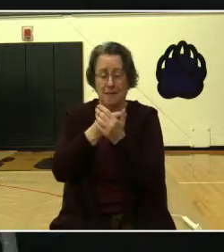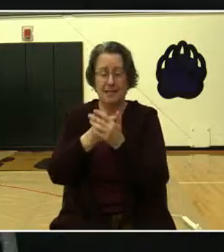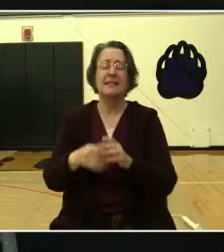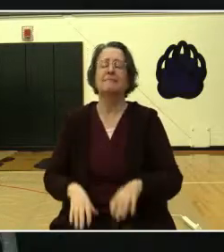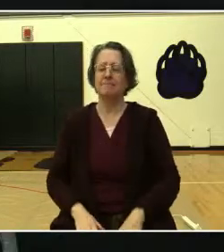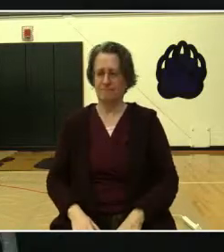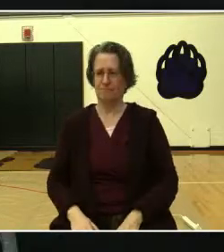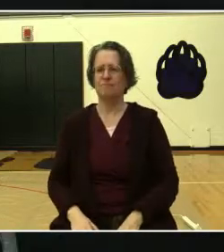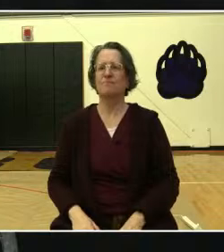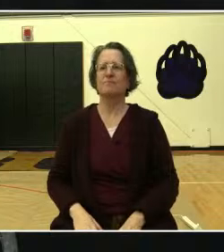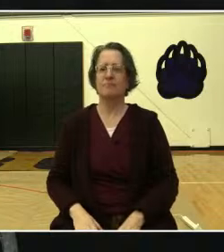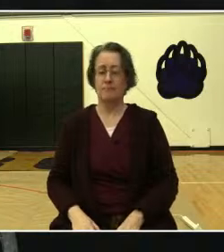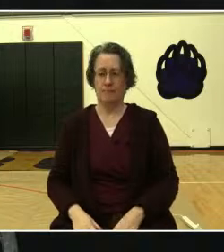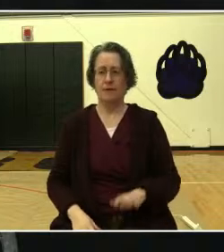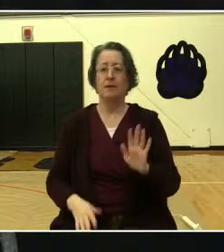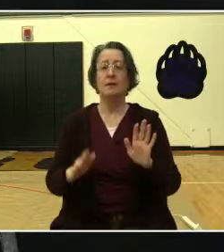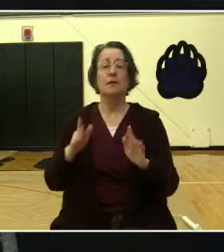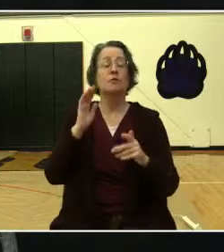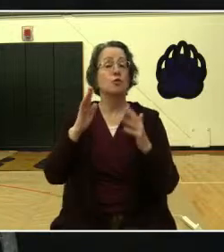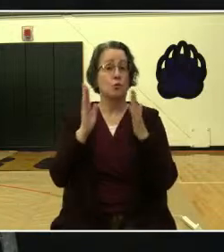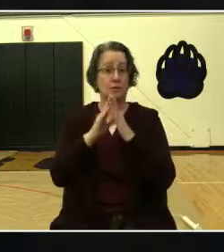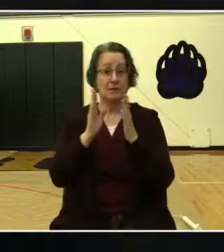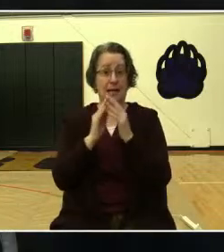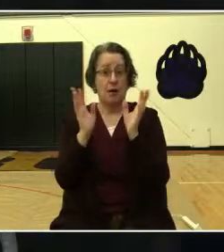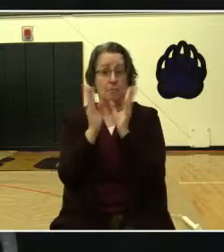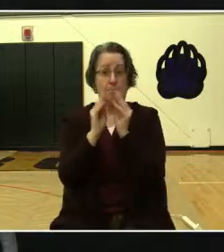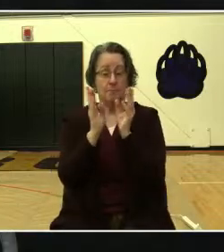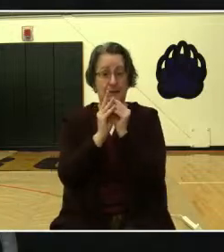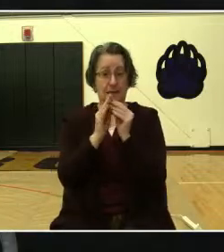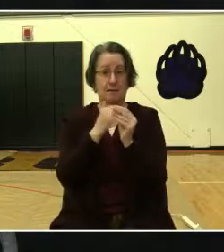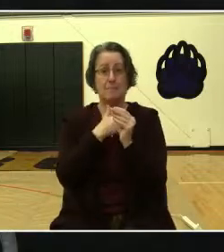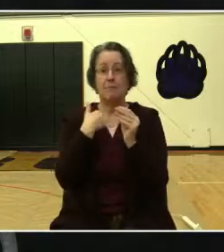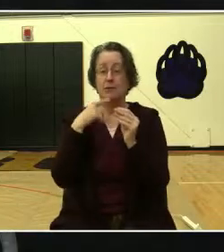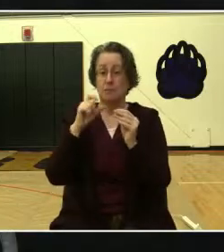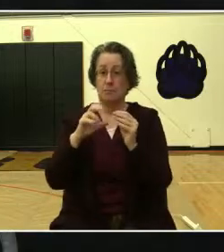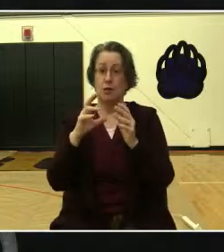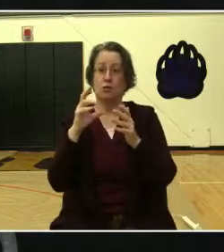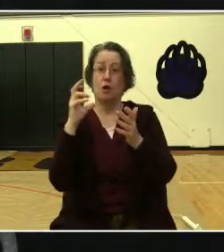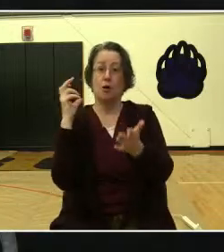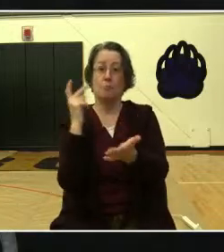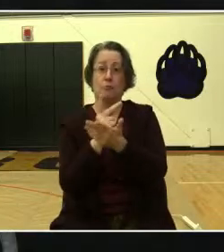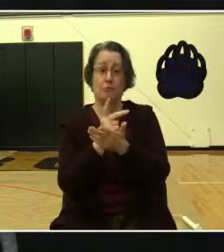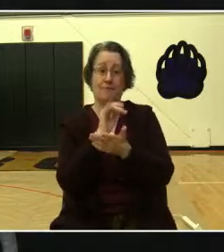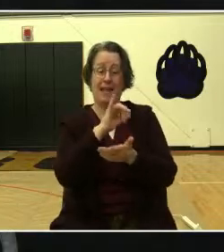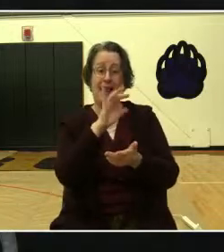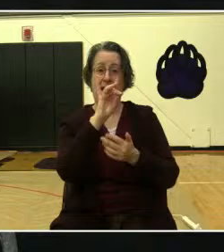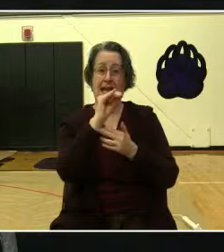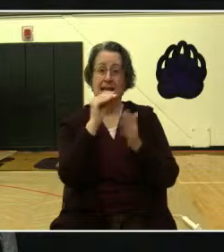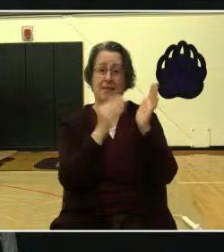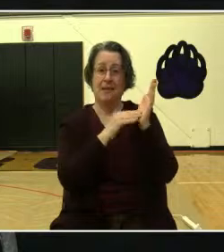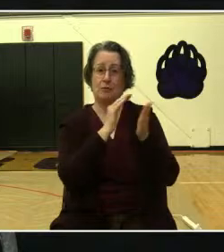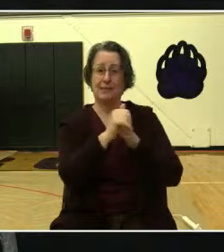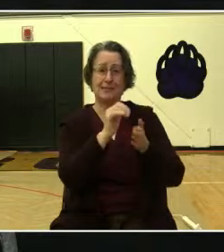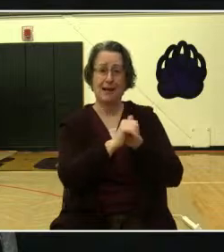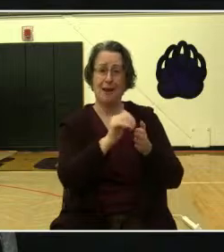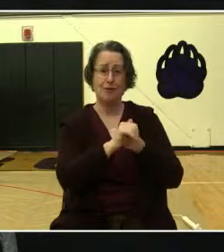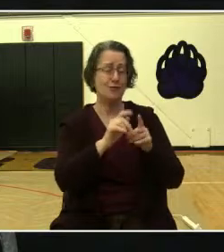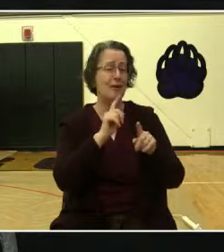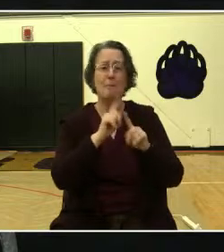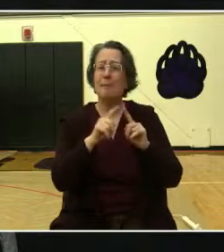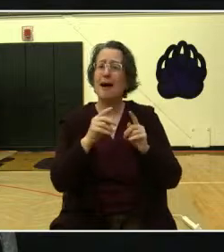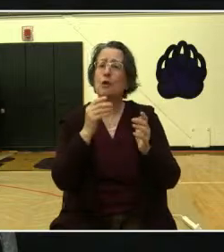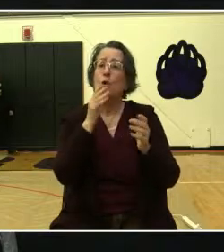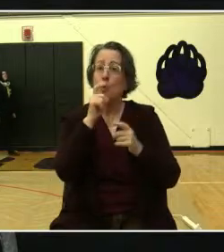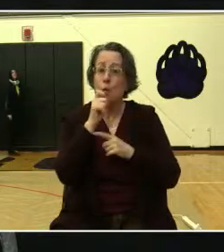town meeting members need to approve uh this appropriation but that the funds will be raised only from members of the downtown